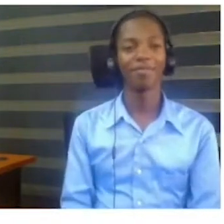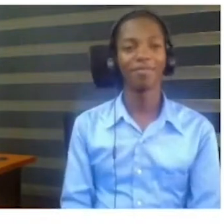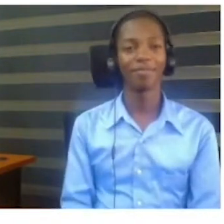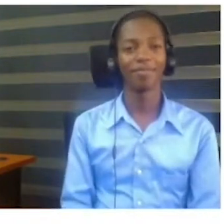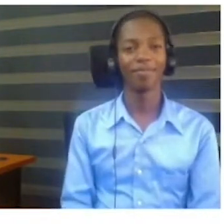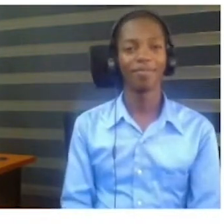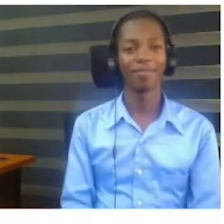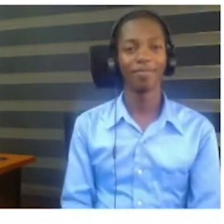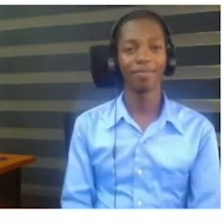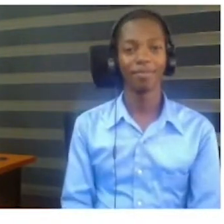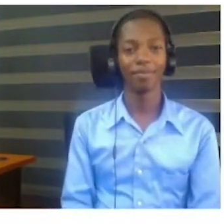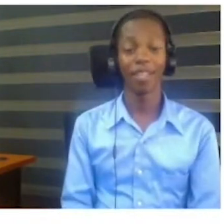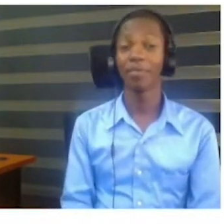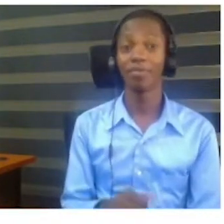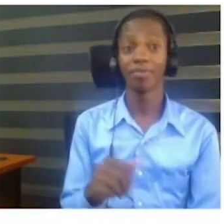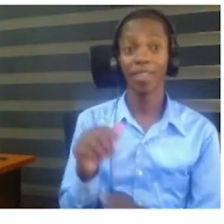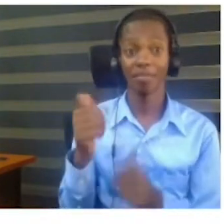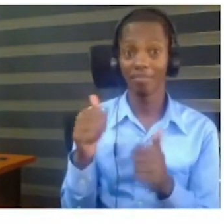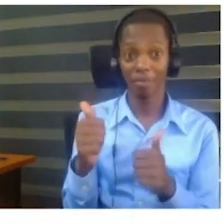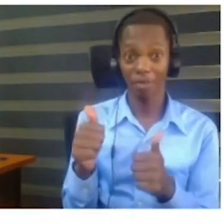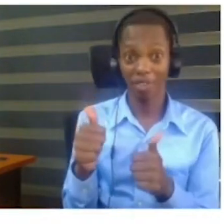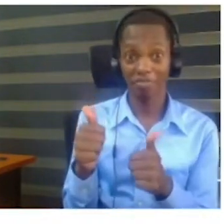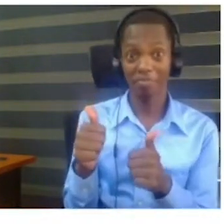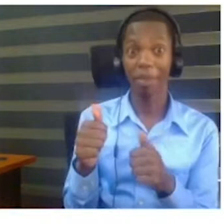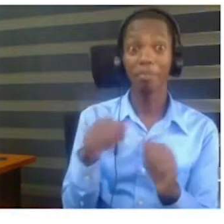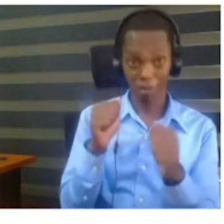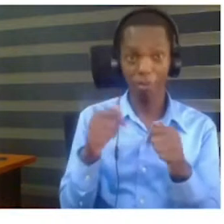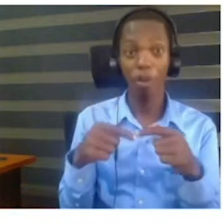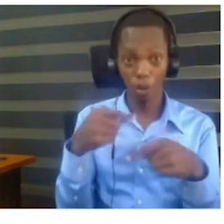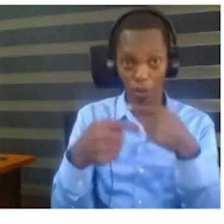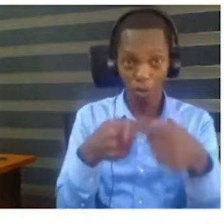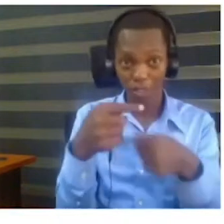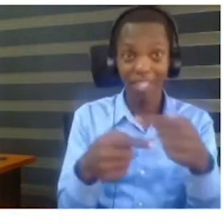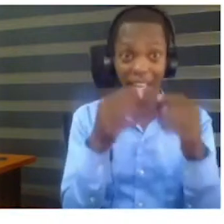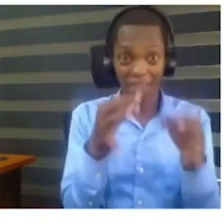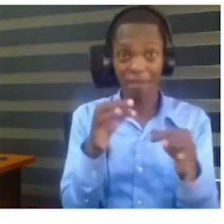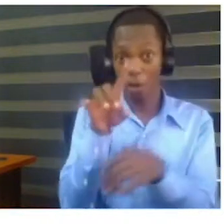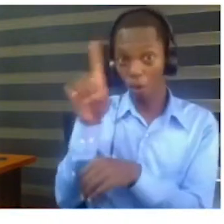And not yet, so you can proceed and I'll tell you if the questions come in.